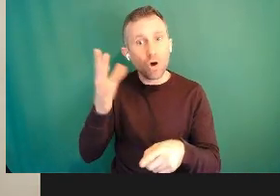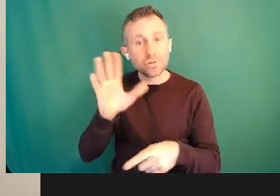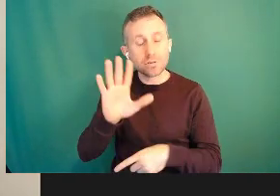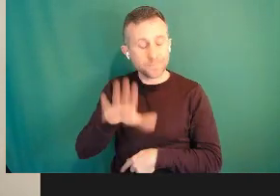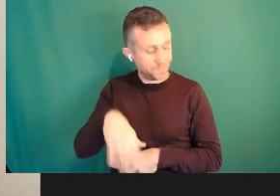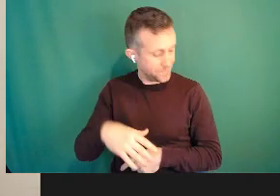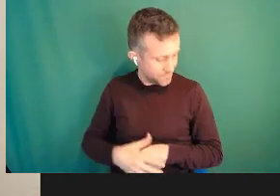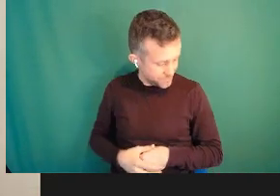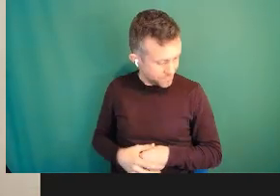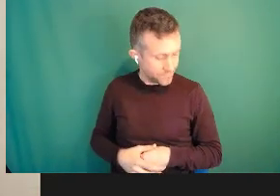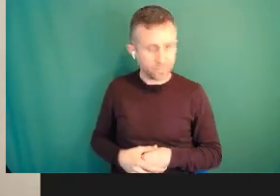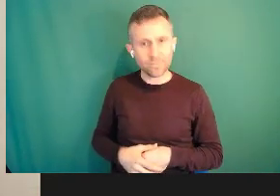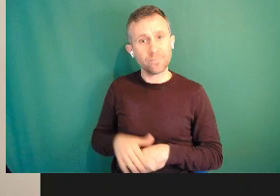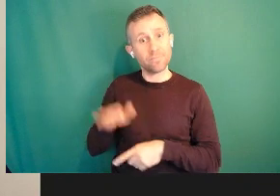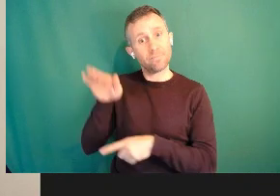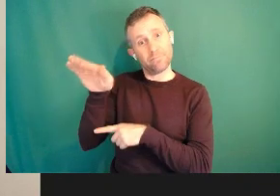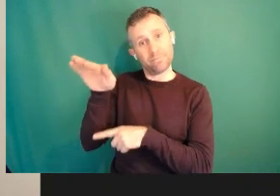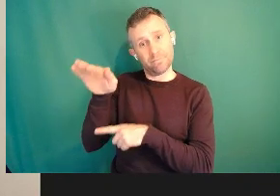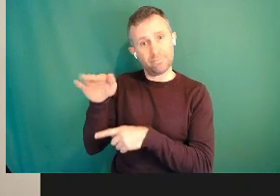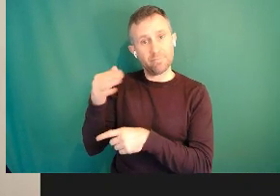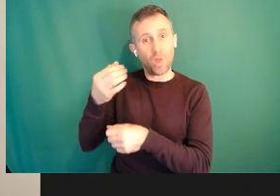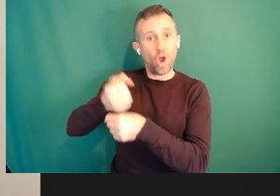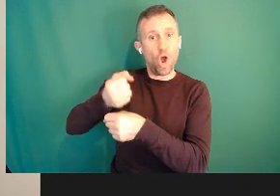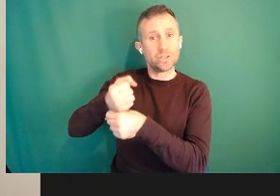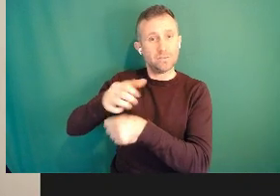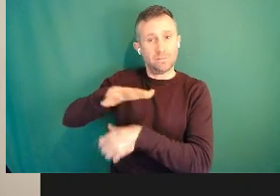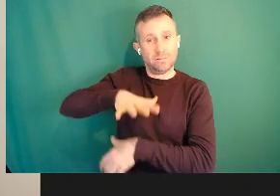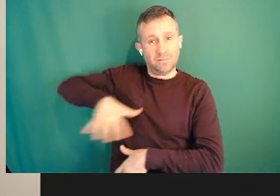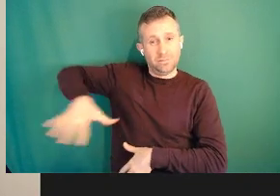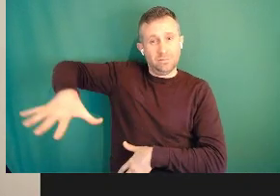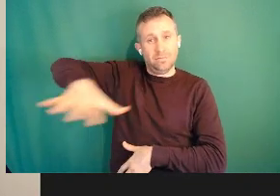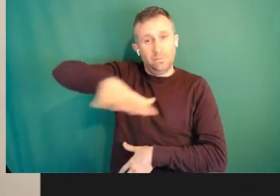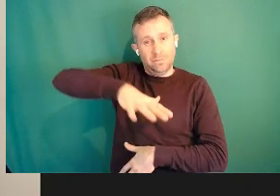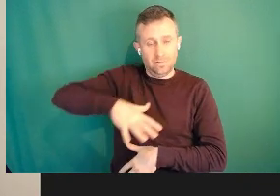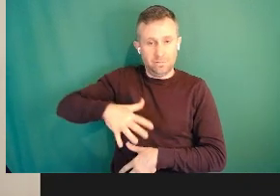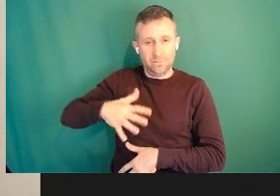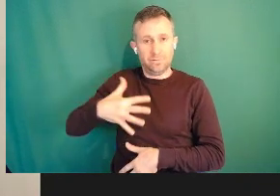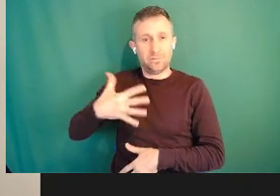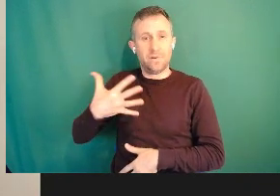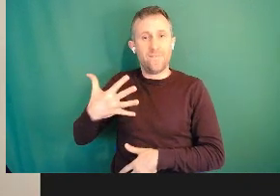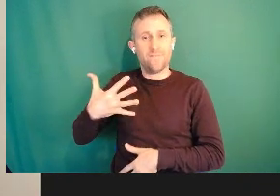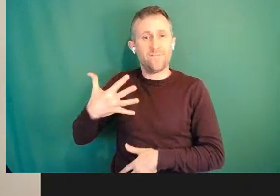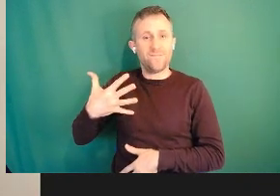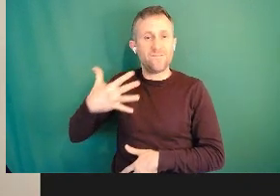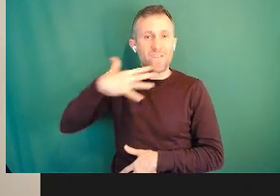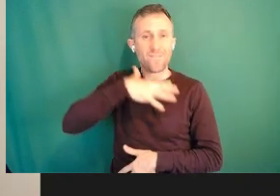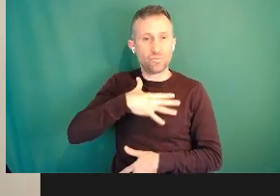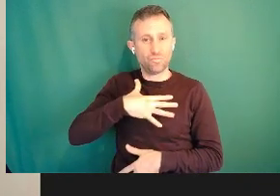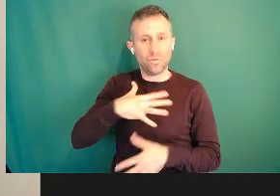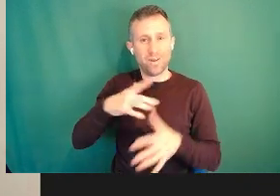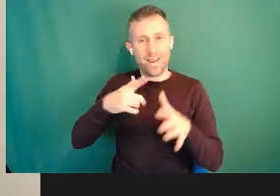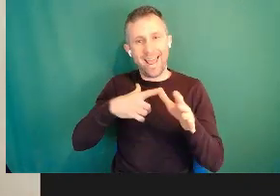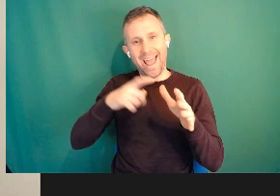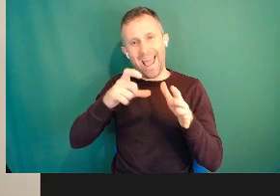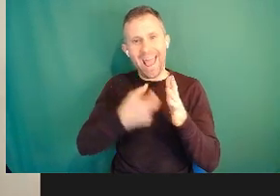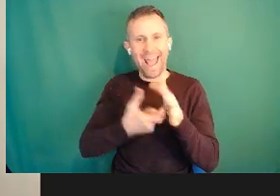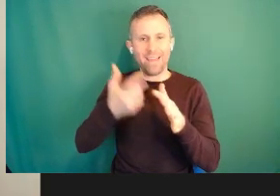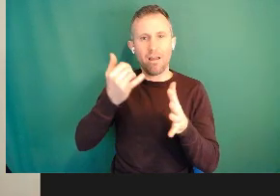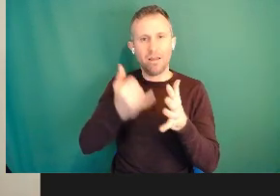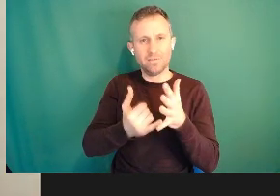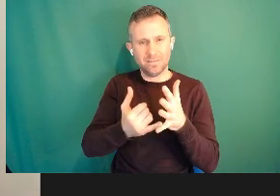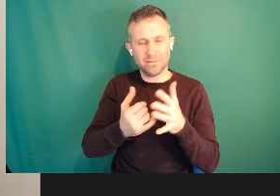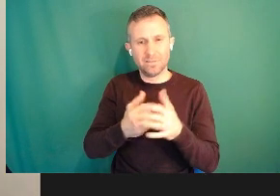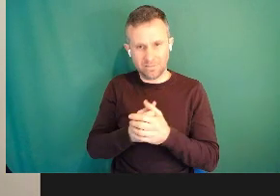there's 500-acre estate, and then there's the Grade 1 listed manor house. There's 8 Grade 2